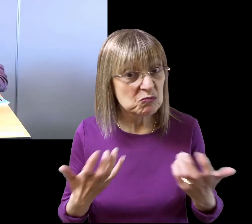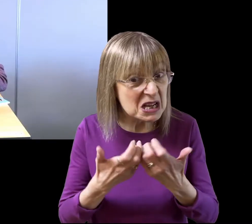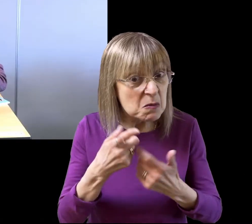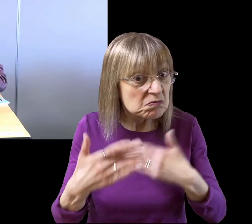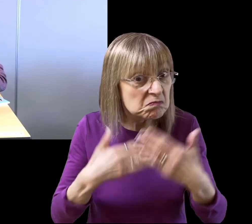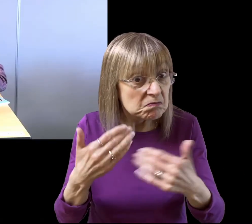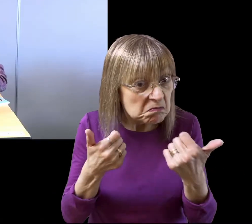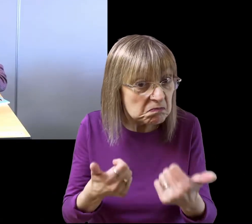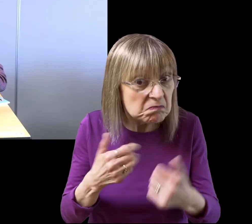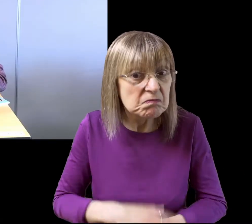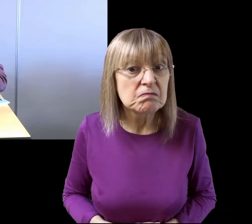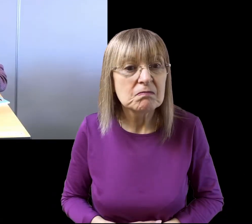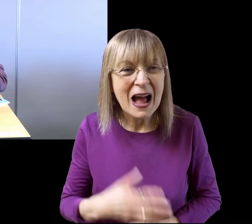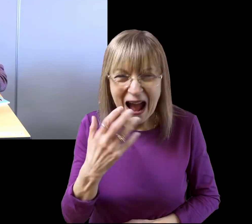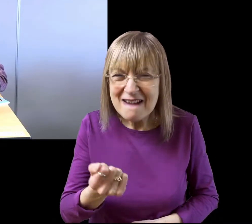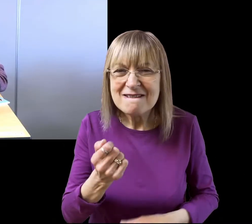Hello. How did you get on?